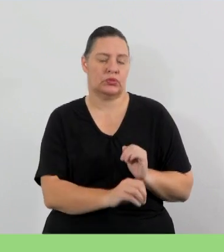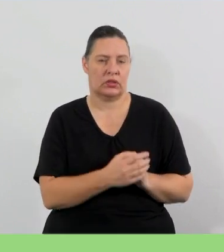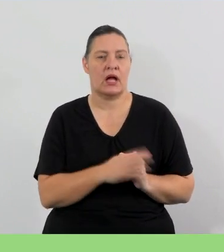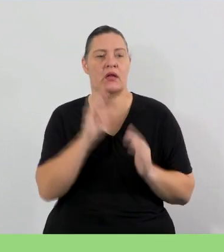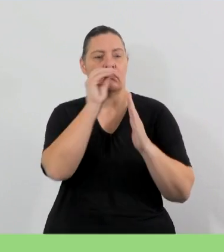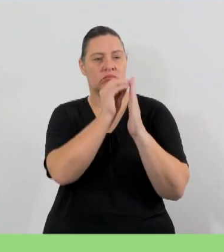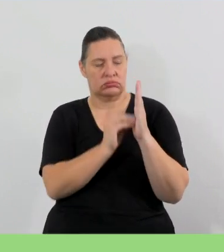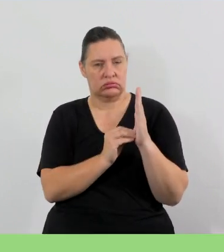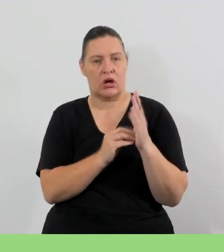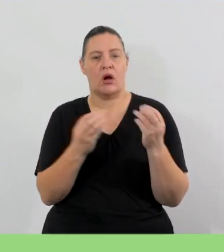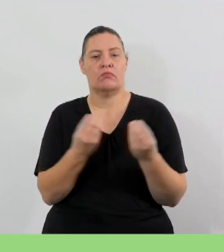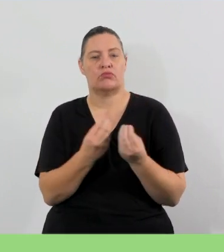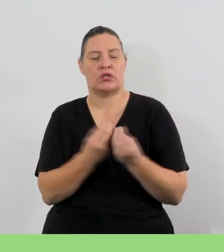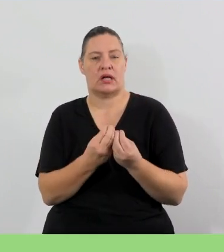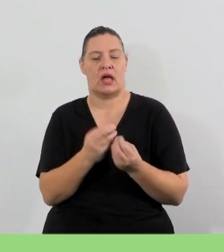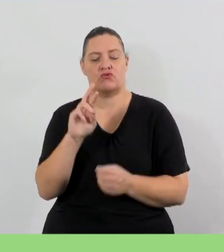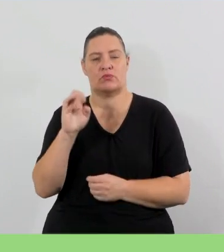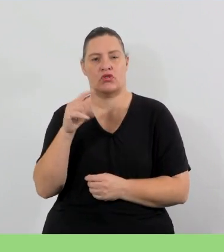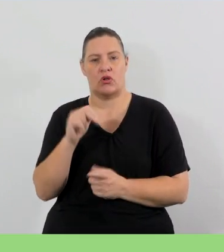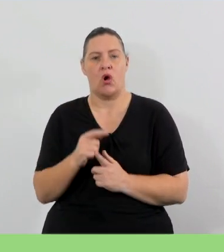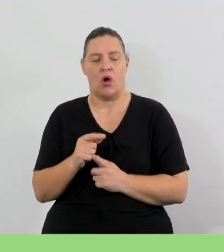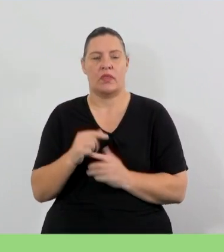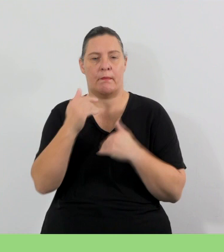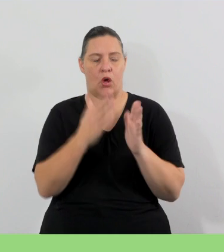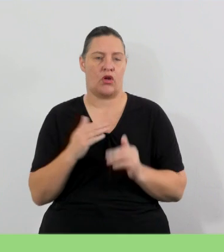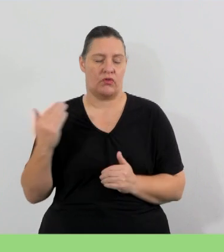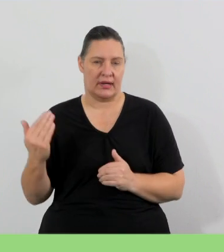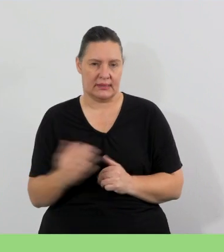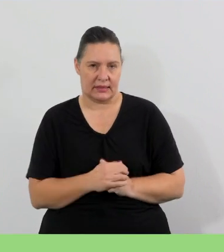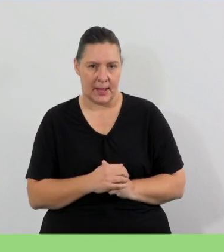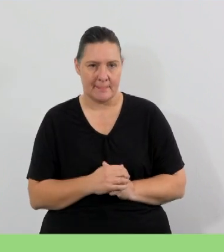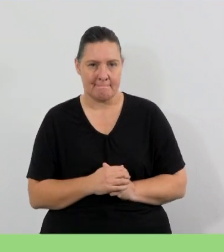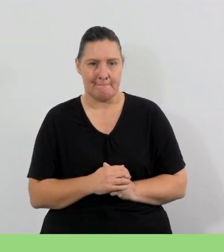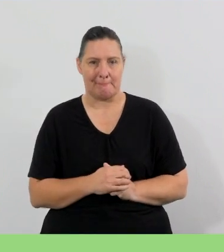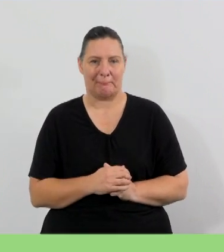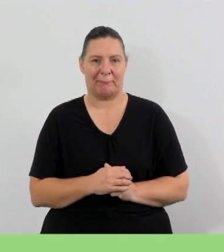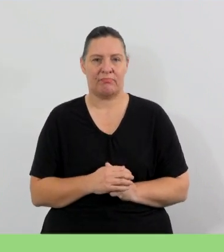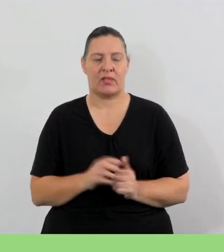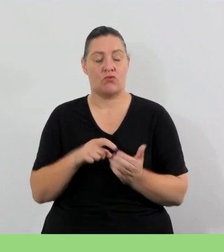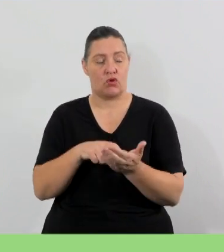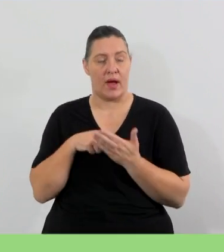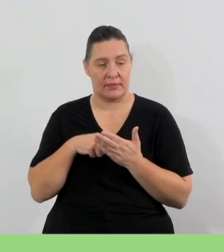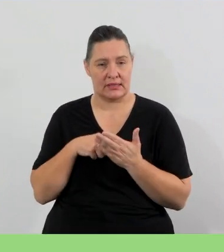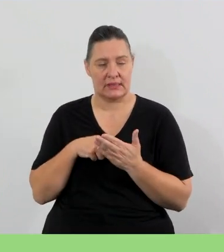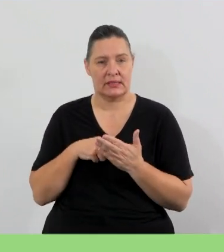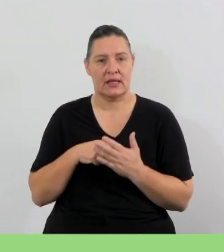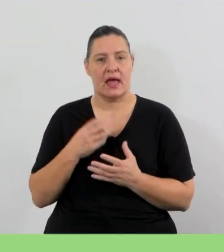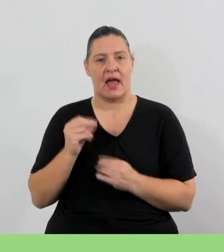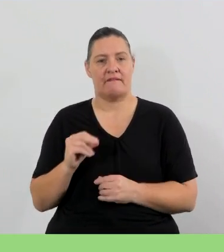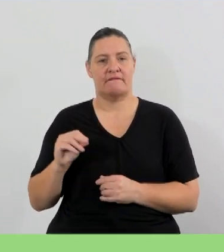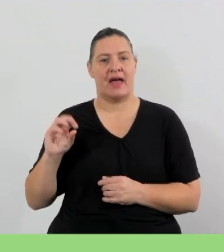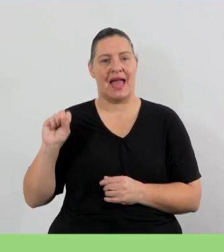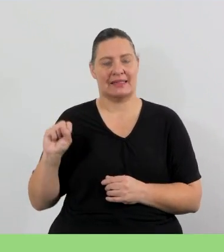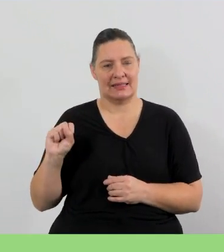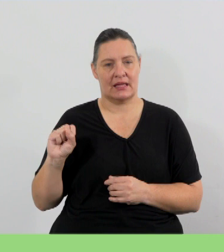fill in the product of respiration in the block on the right. So here, as you can see, the requirements has